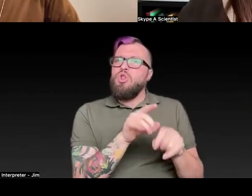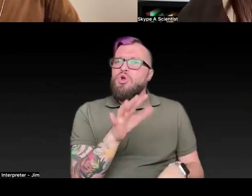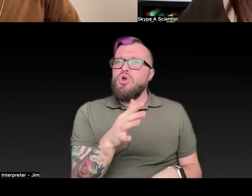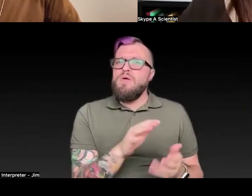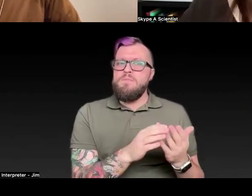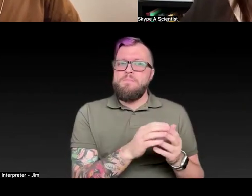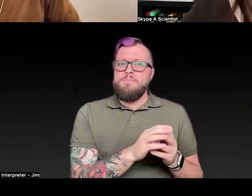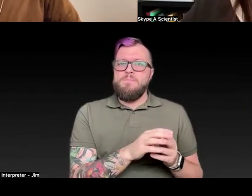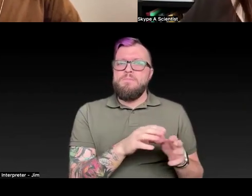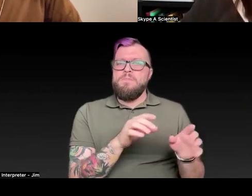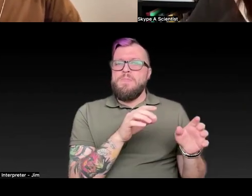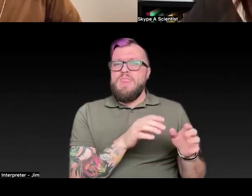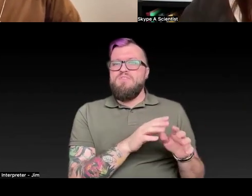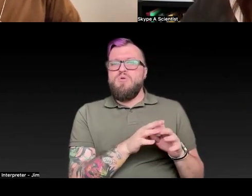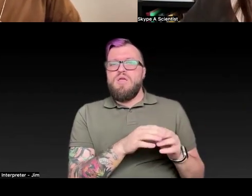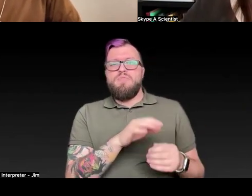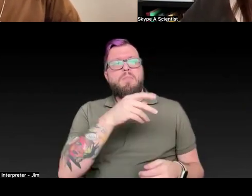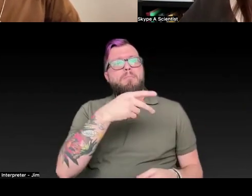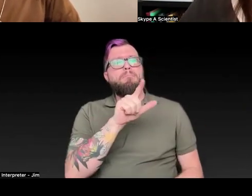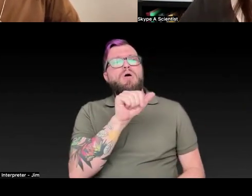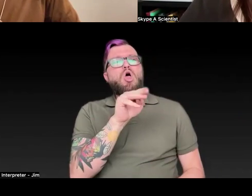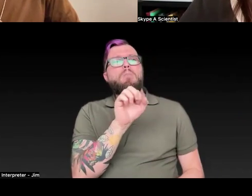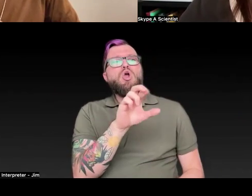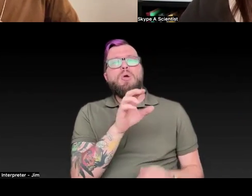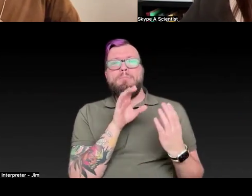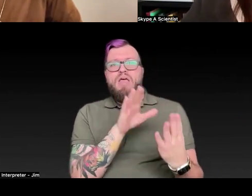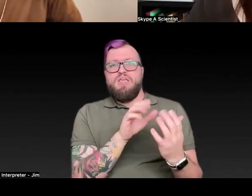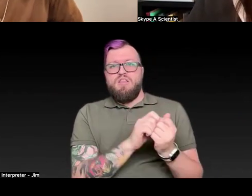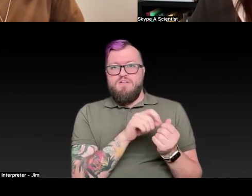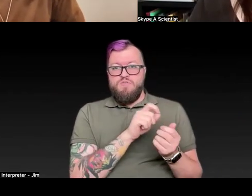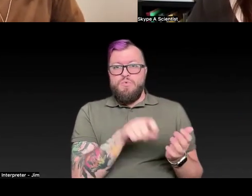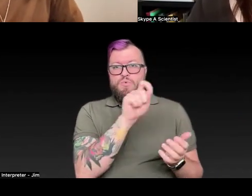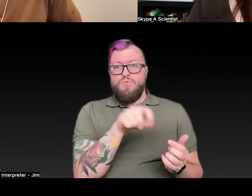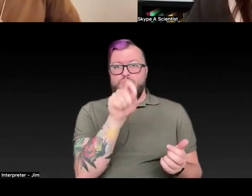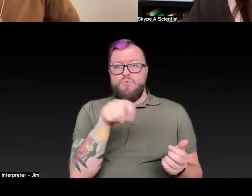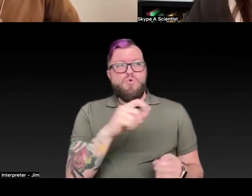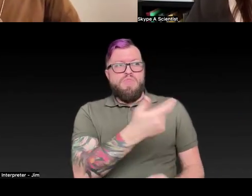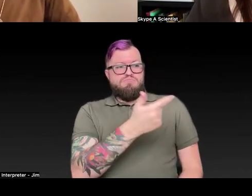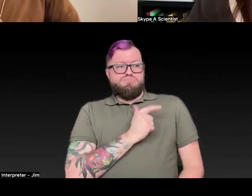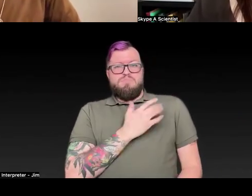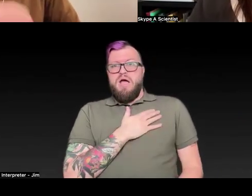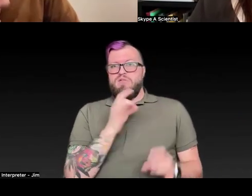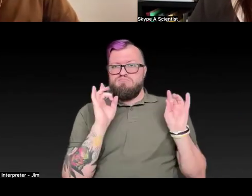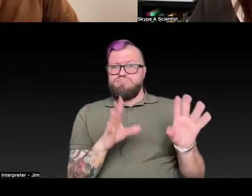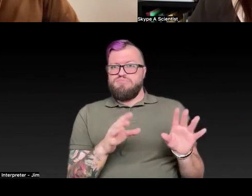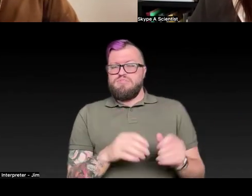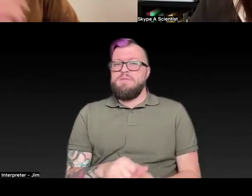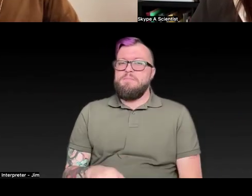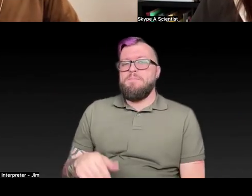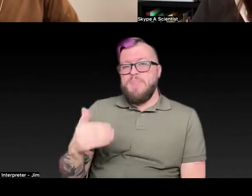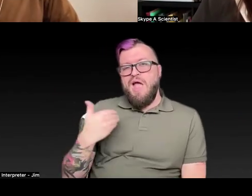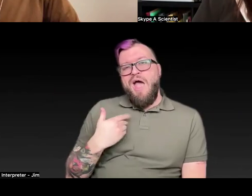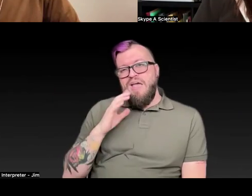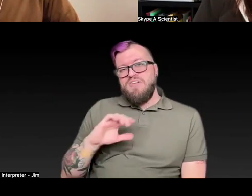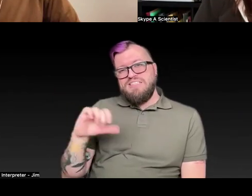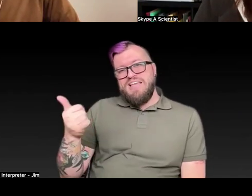Palmer method of cursive. mhm. Everybody's Yeah, handwriting looks the same, and ours is a nightmare. yeah, and I have a 10-year-old whose handwriting